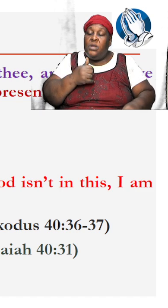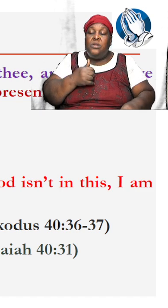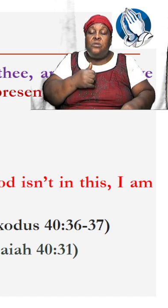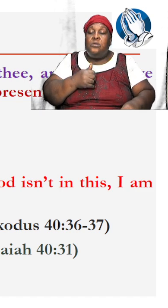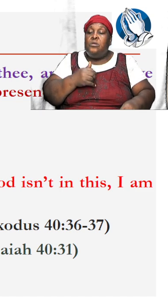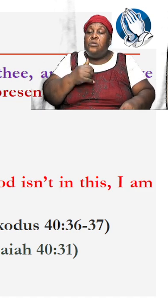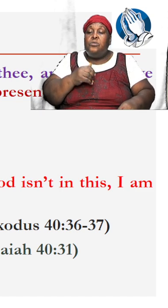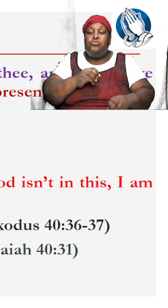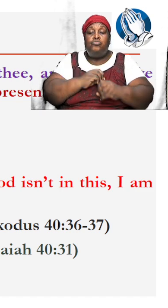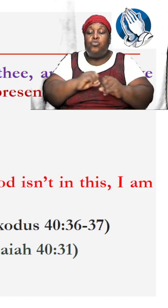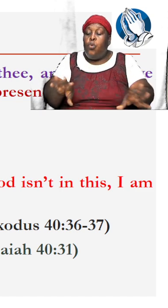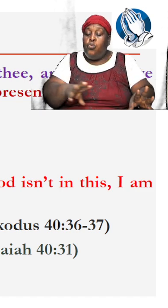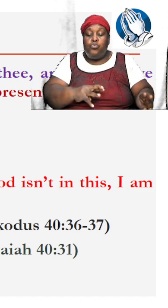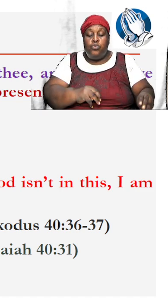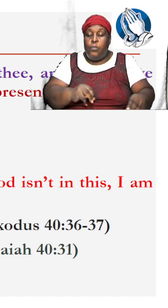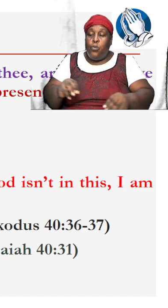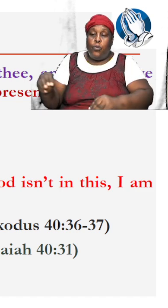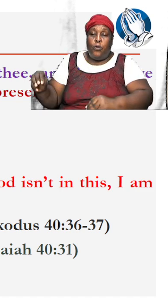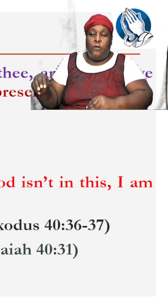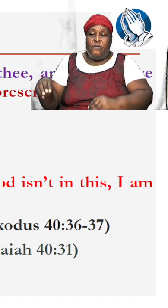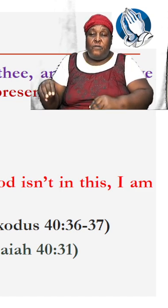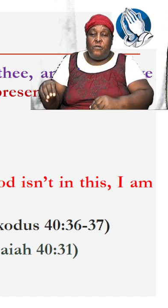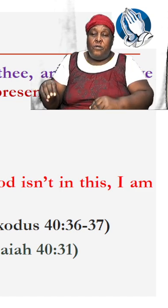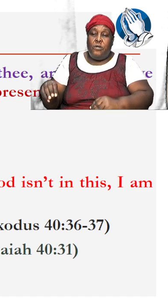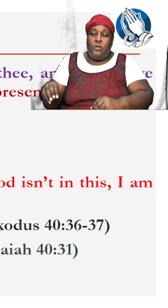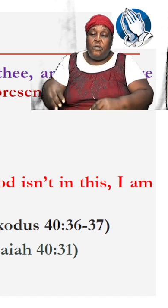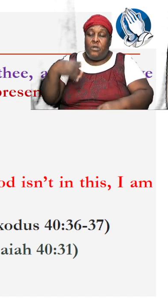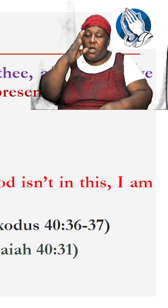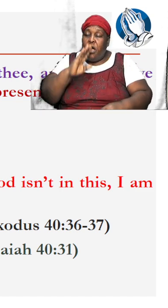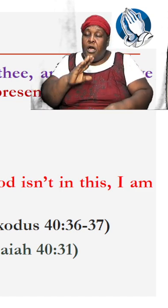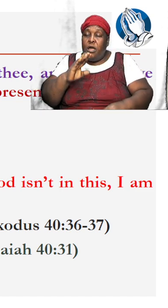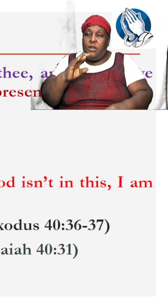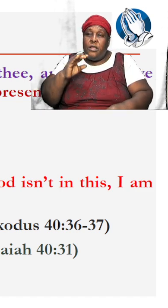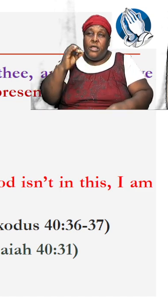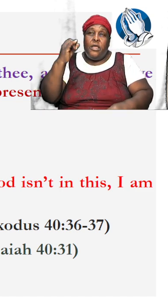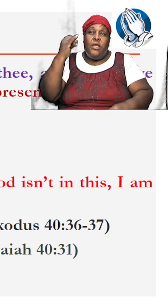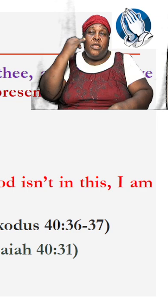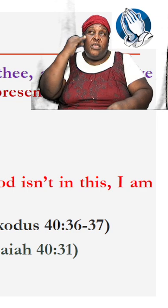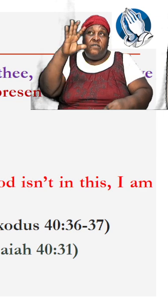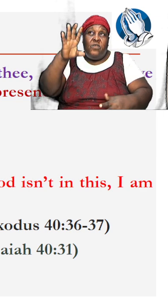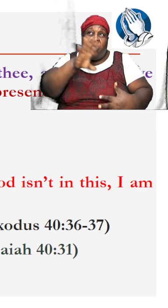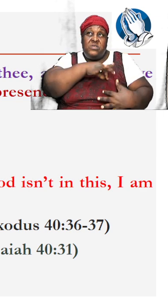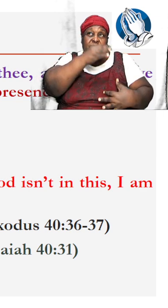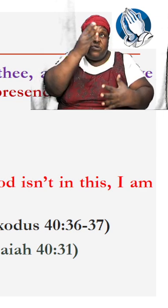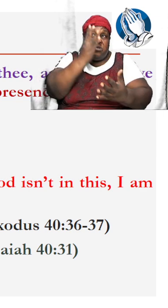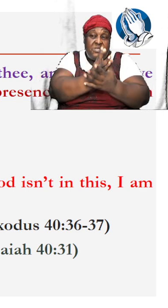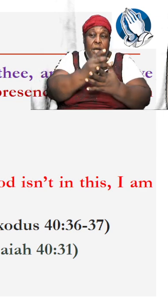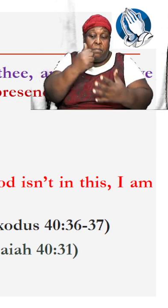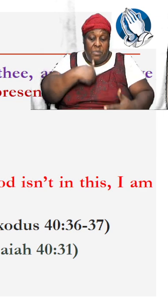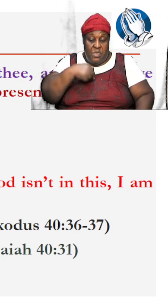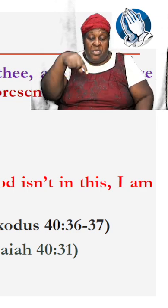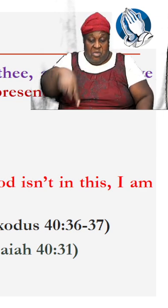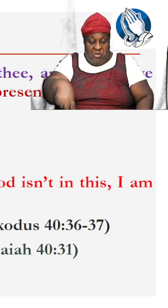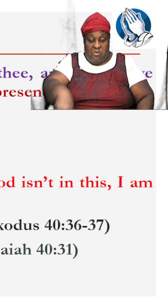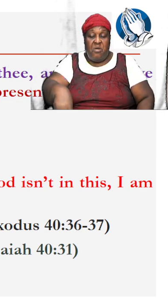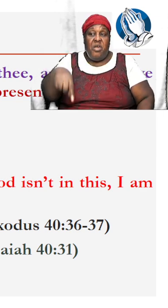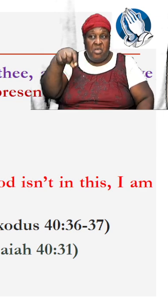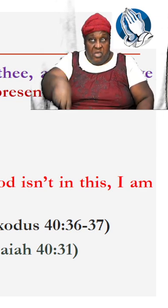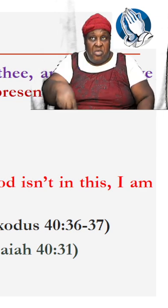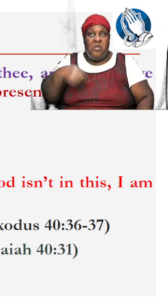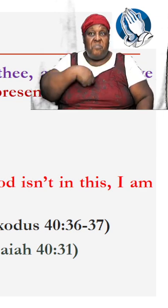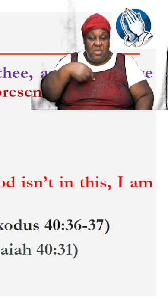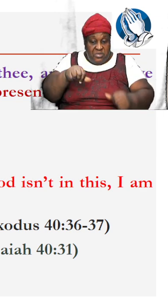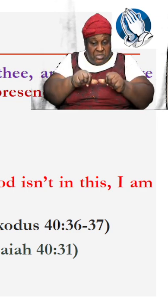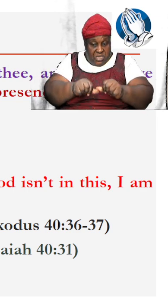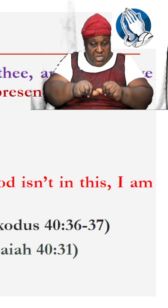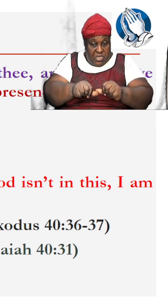taken up." God, if your spirit stopped me here, so here some stop. Hallelujah. Are we